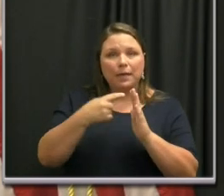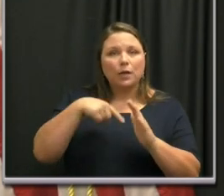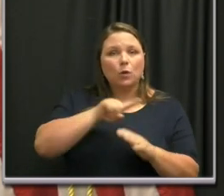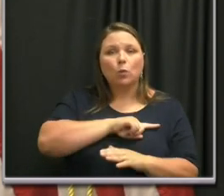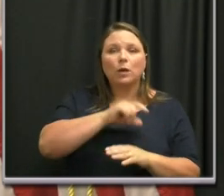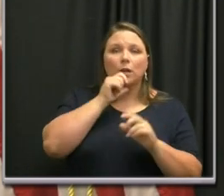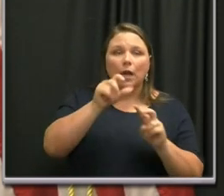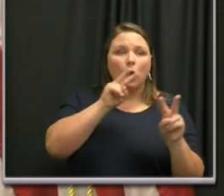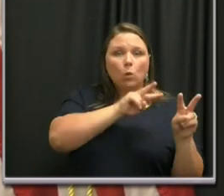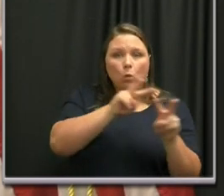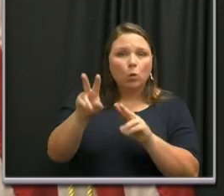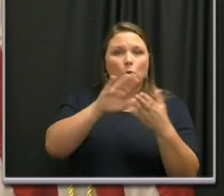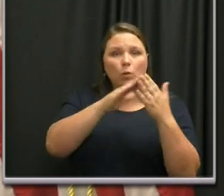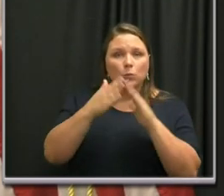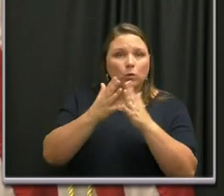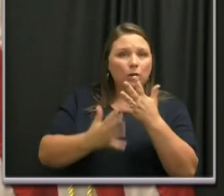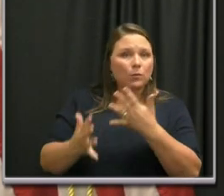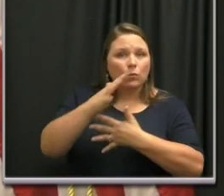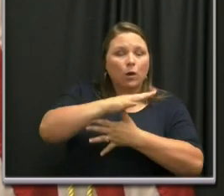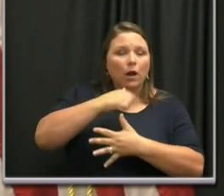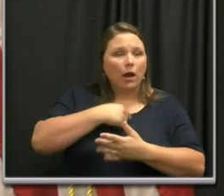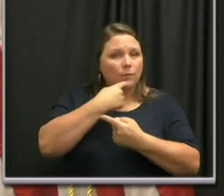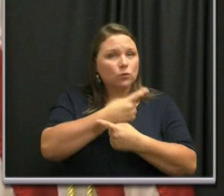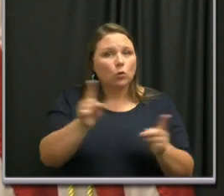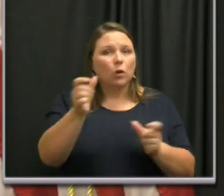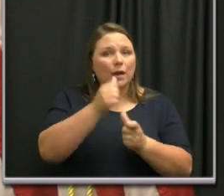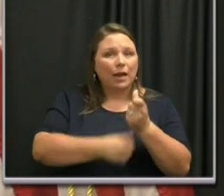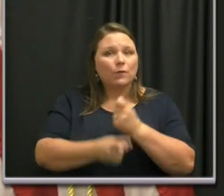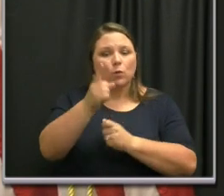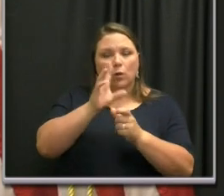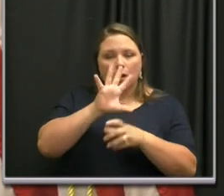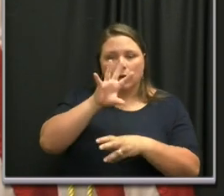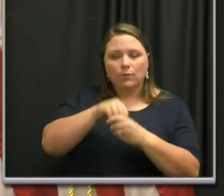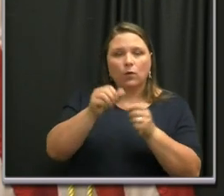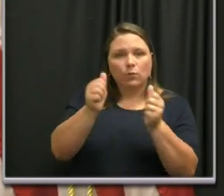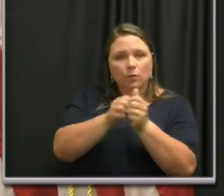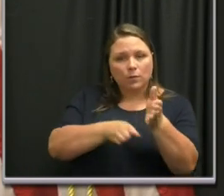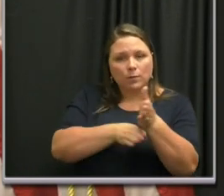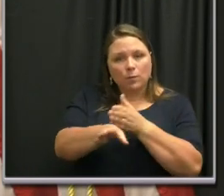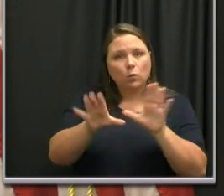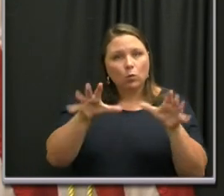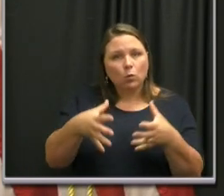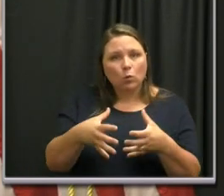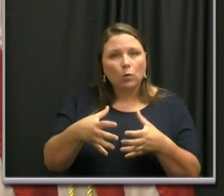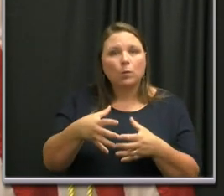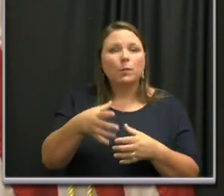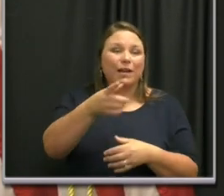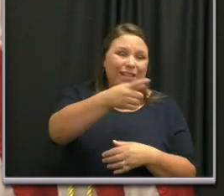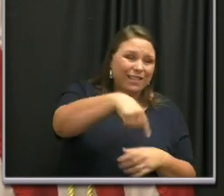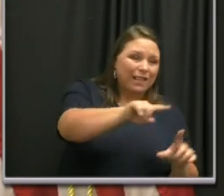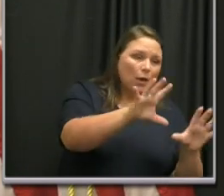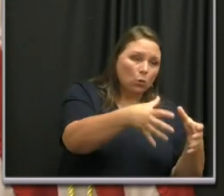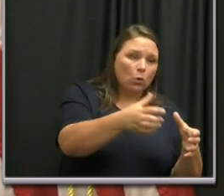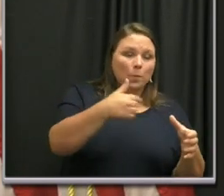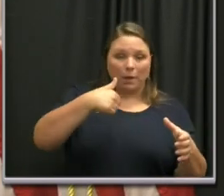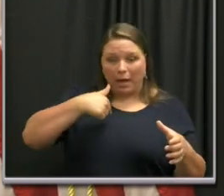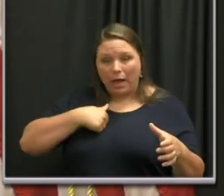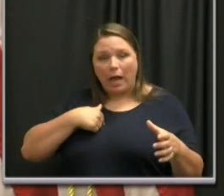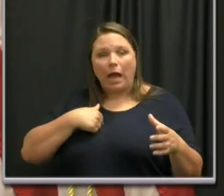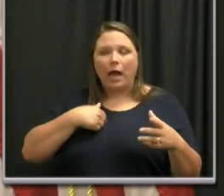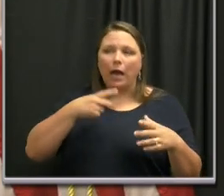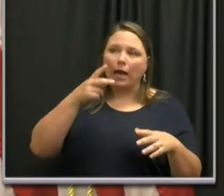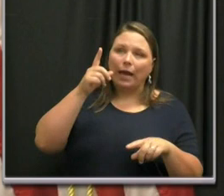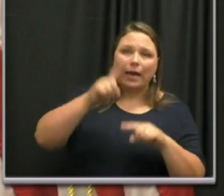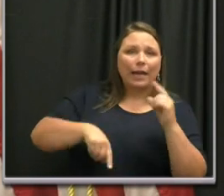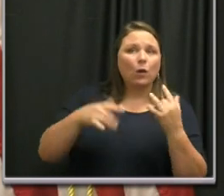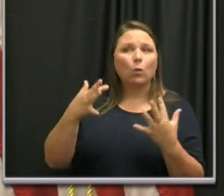and as I've said to almost every member of the minority caucus, they and I look forward to when we can resume